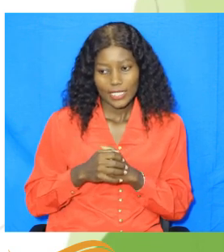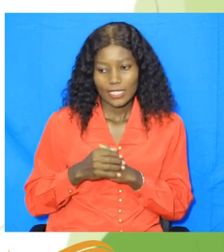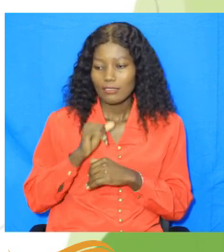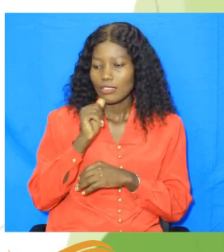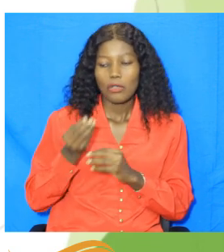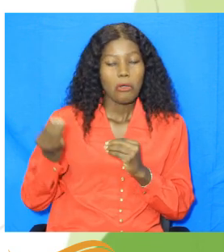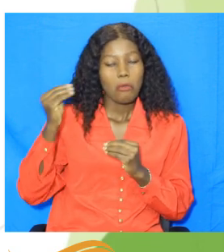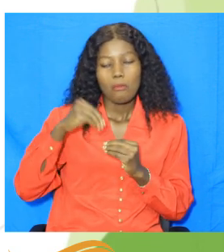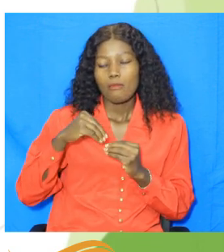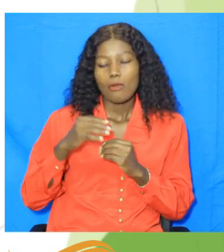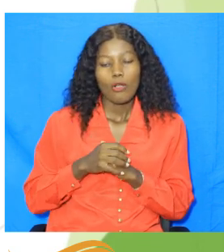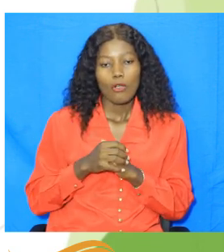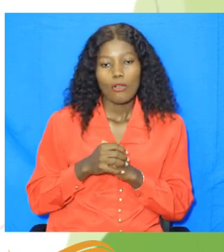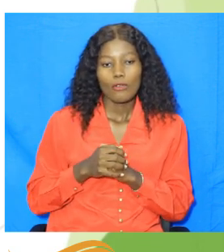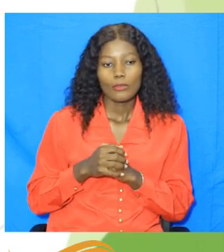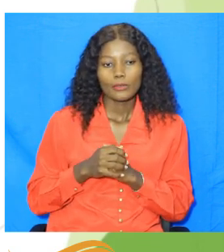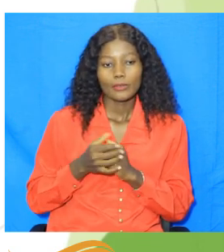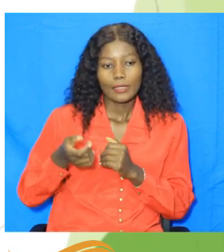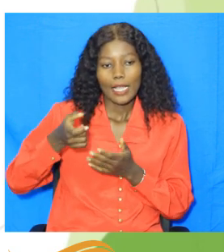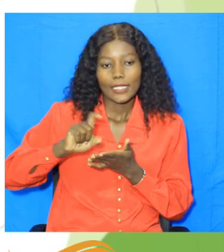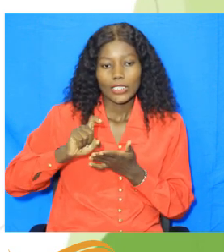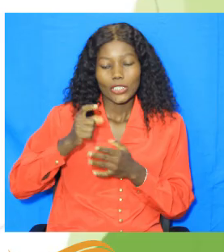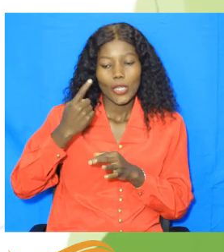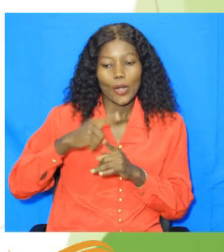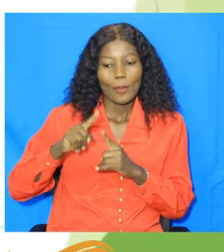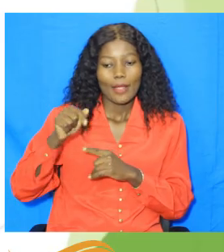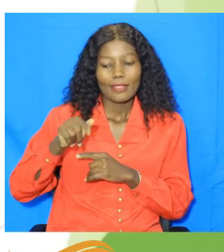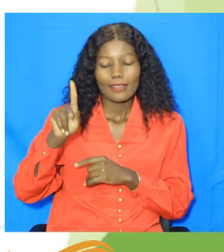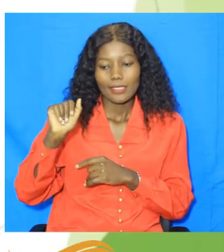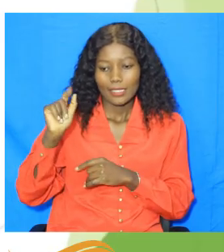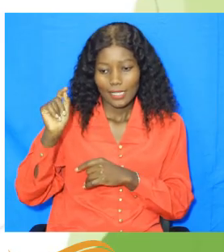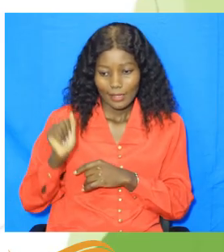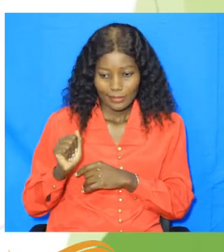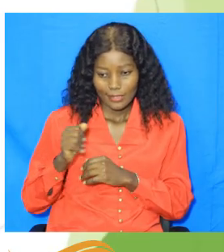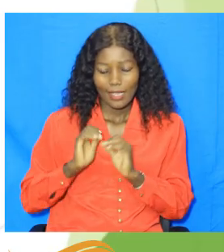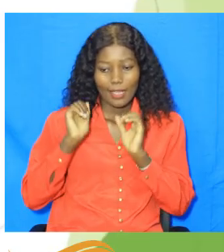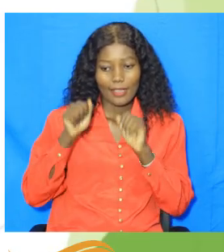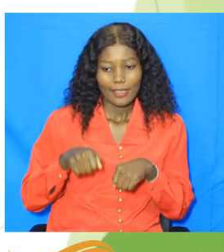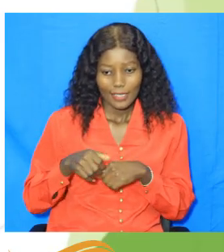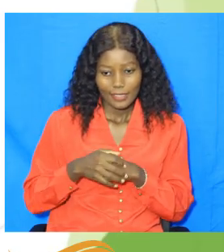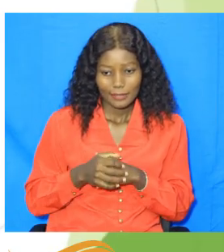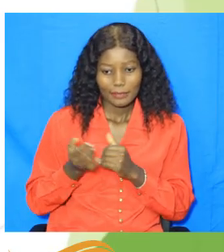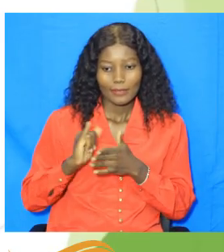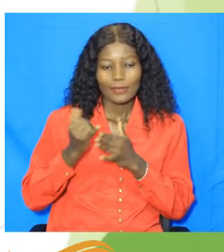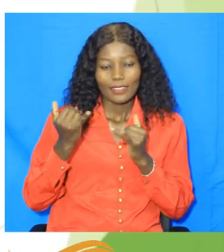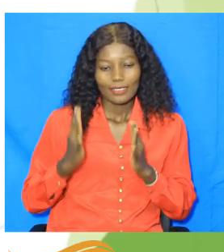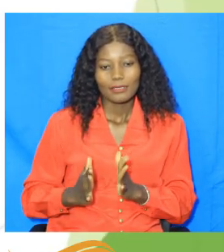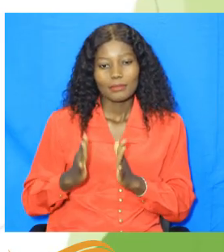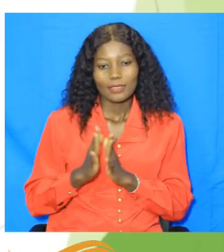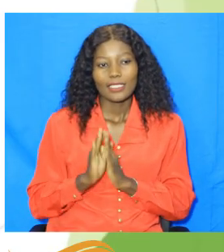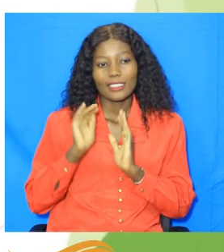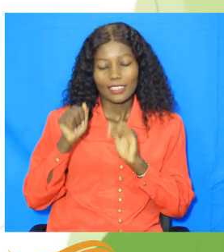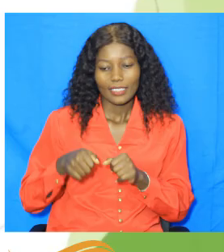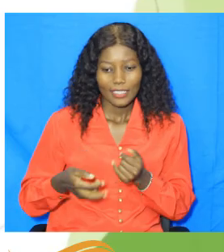required. But these katas can be, that athlete can